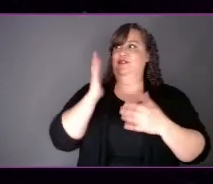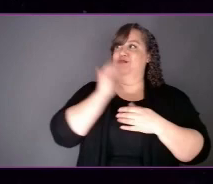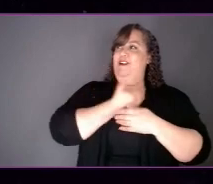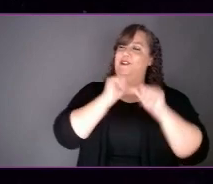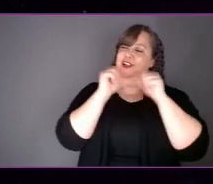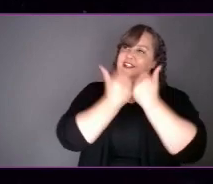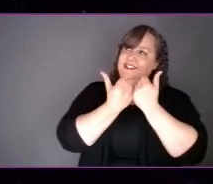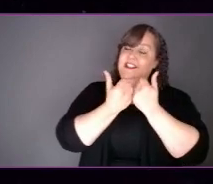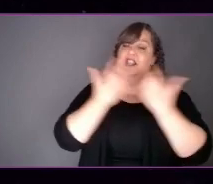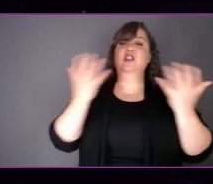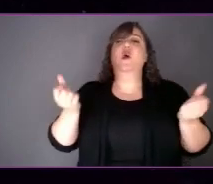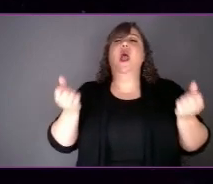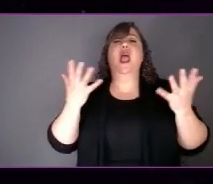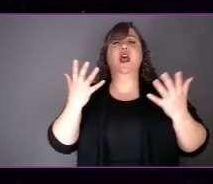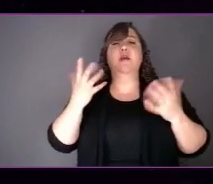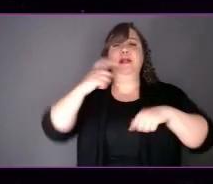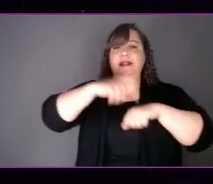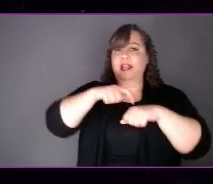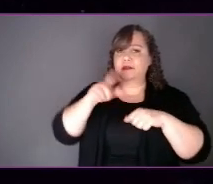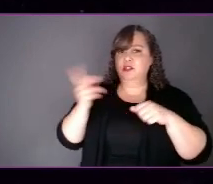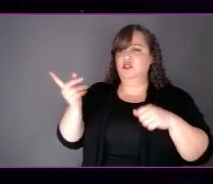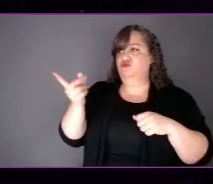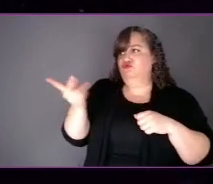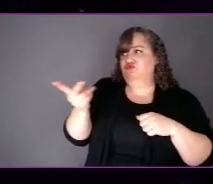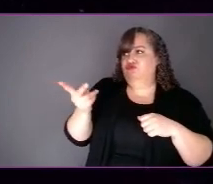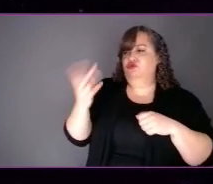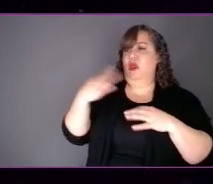guys apply before you got accepted?